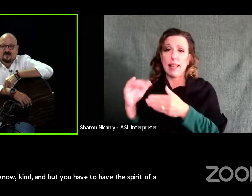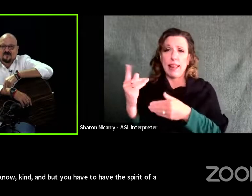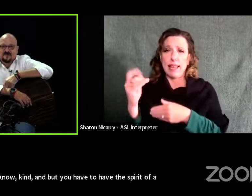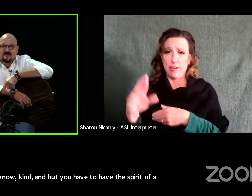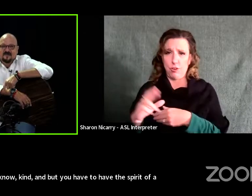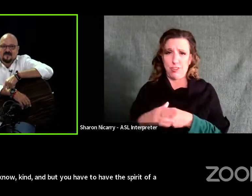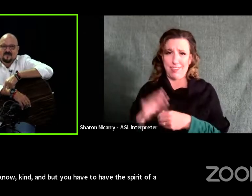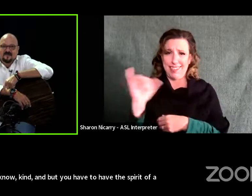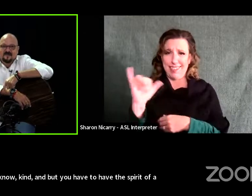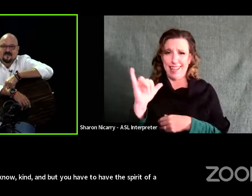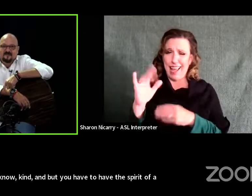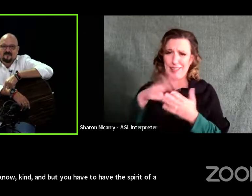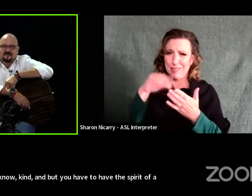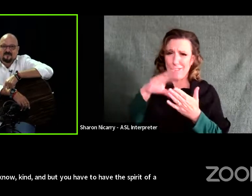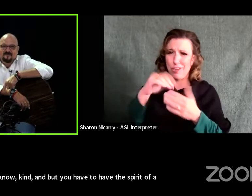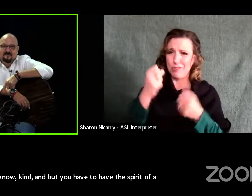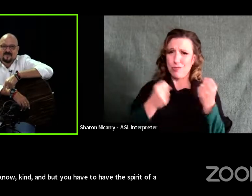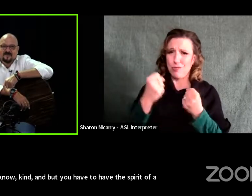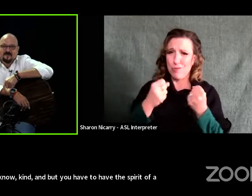a car.